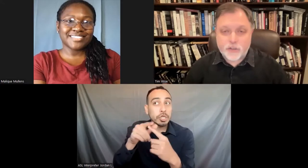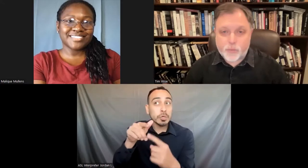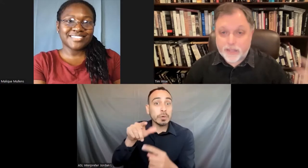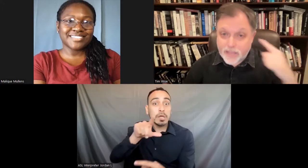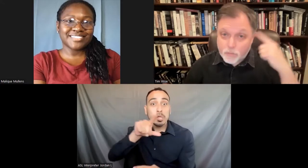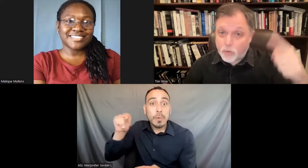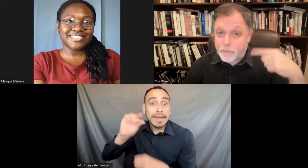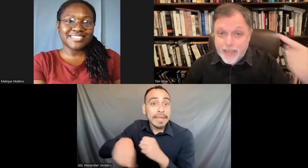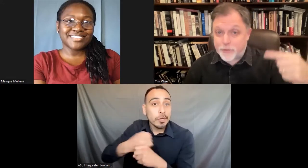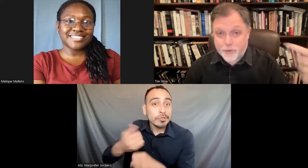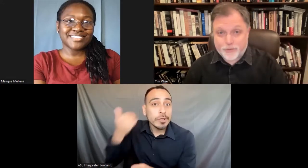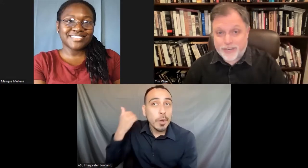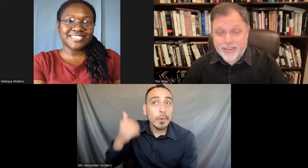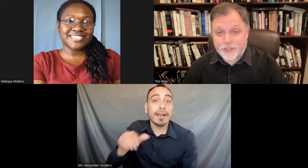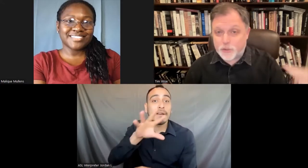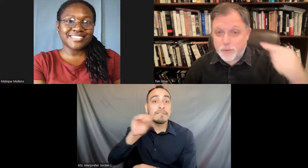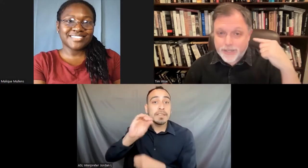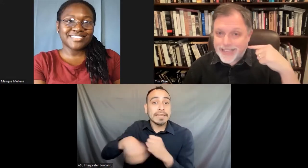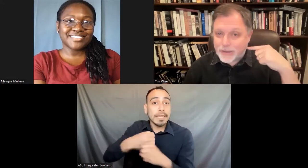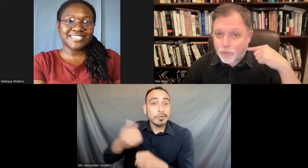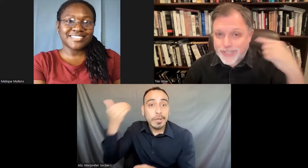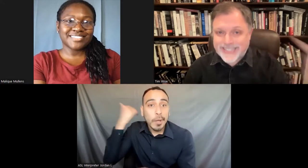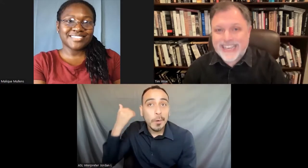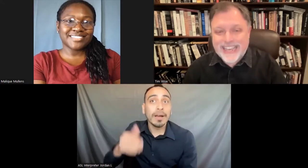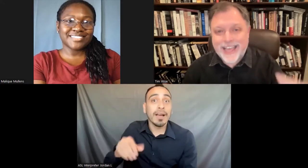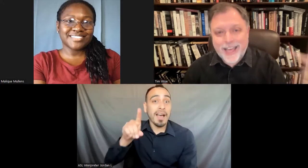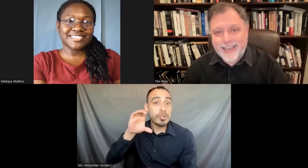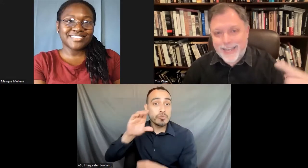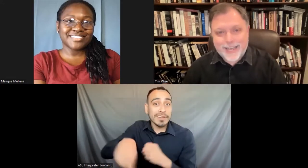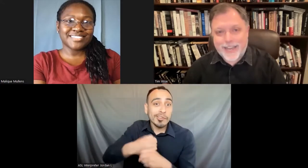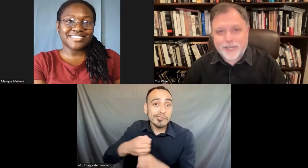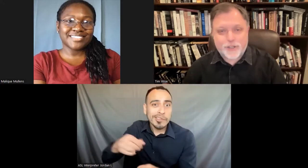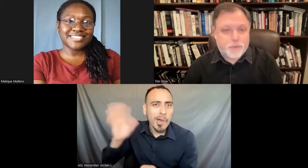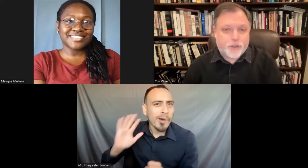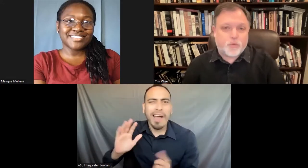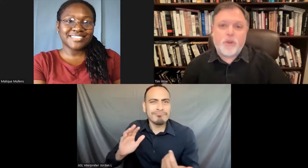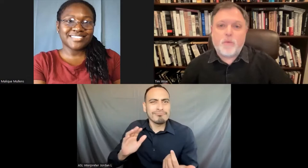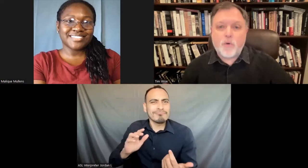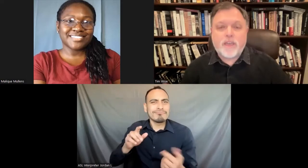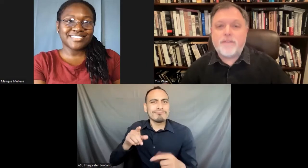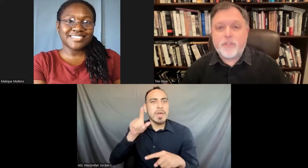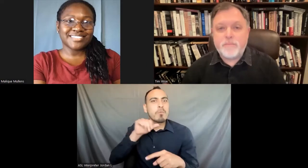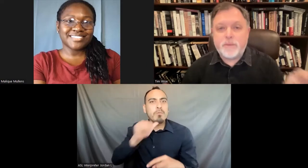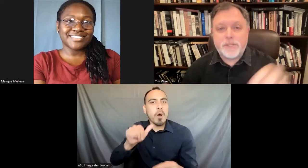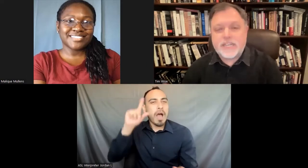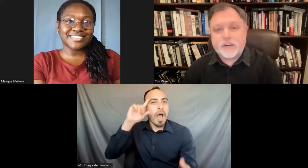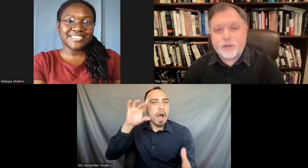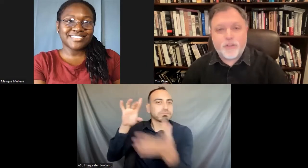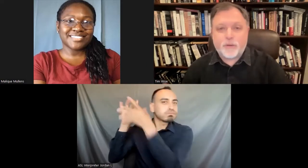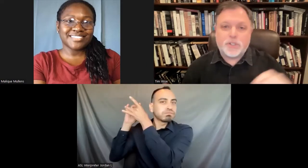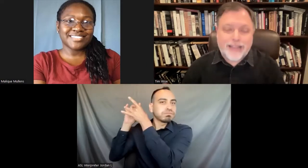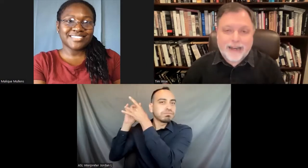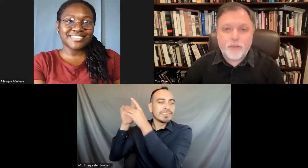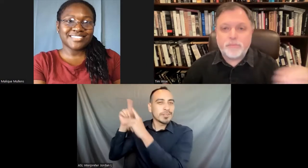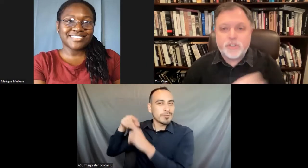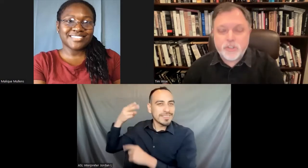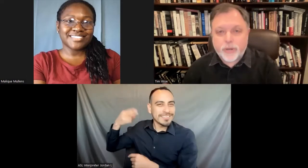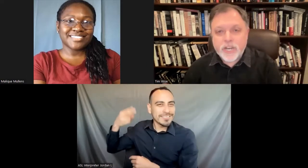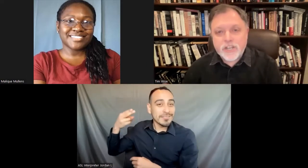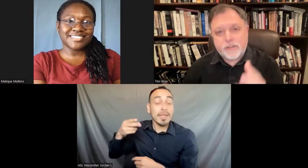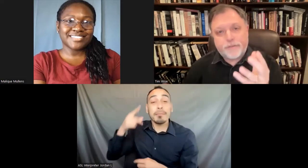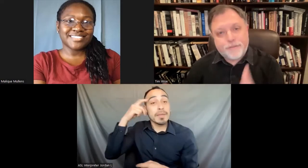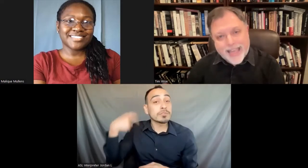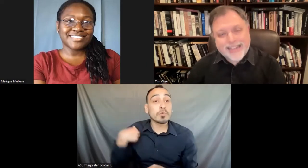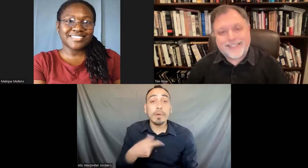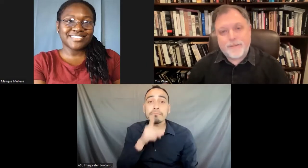and last week. They won't make those connections because they won't see any connections, because we won't give them the material that would allow them to do